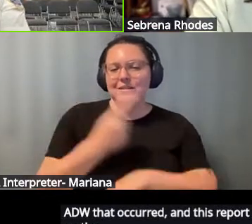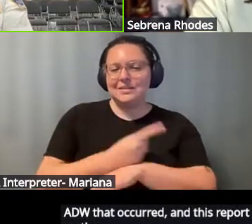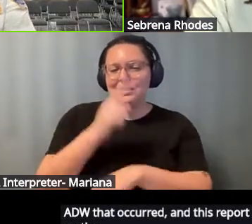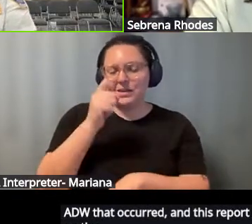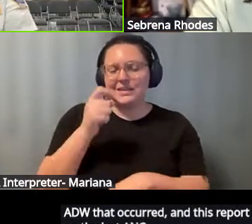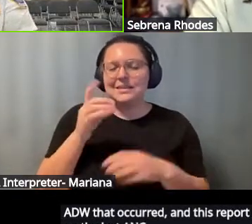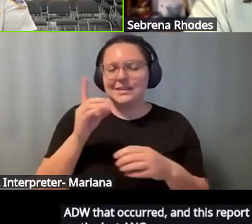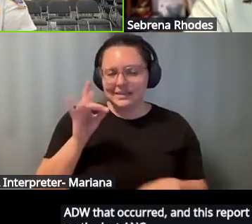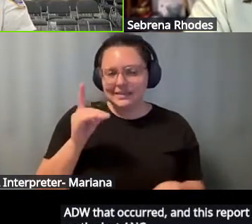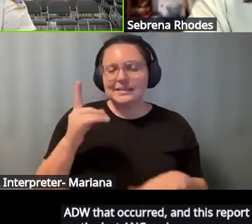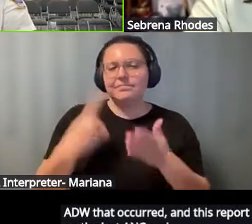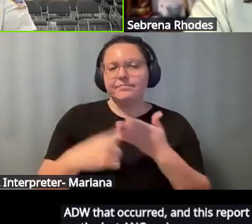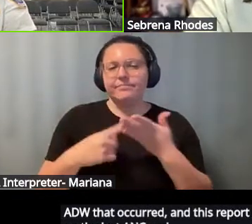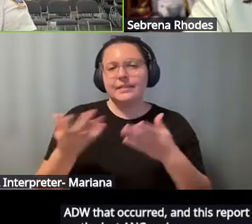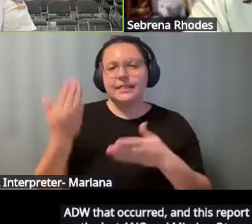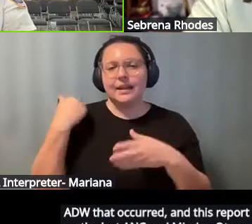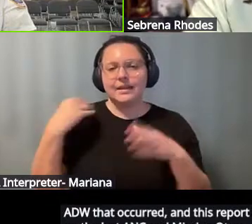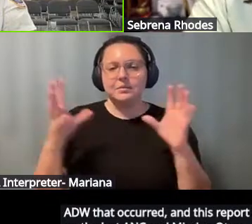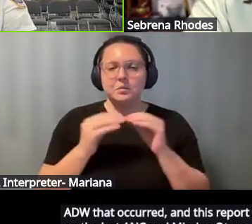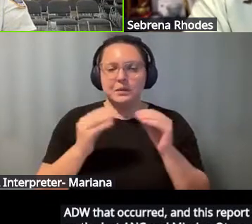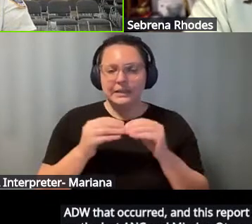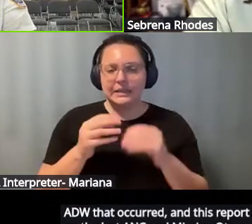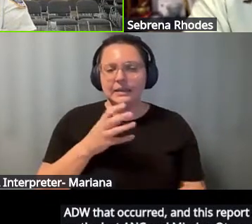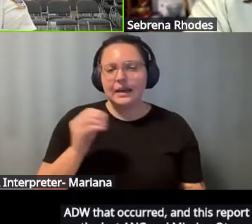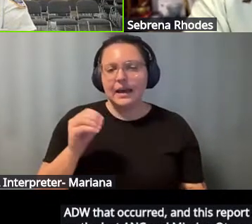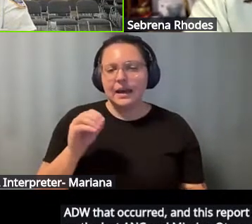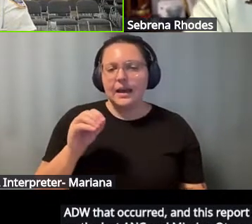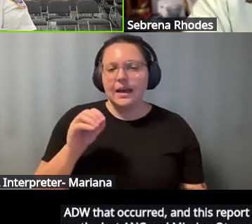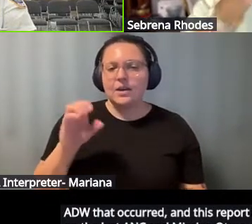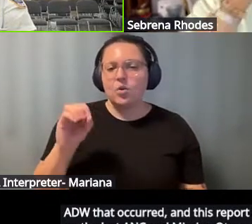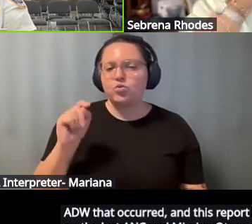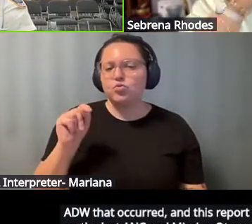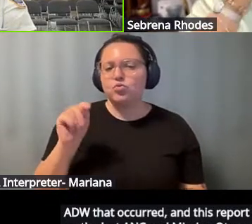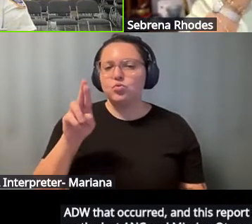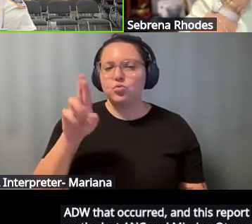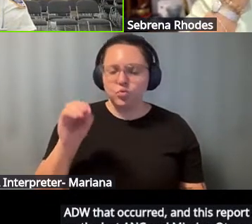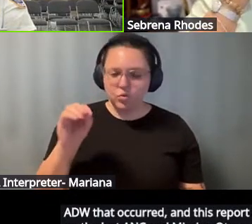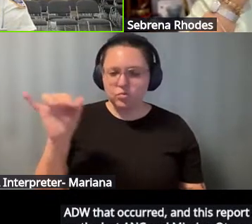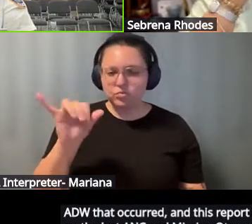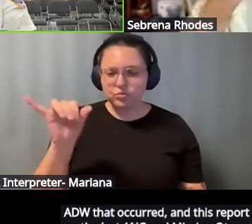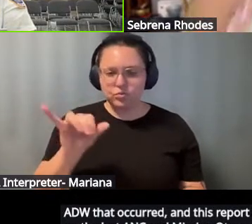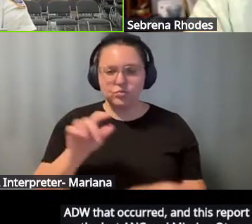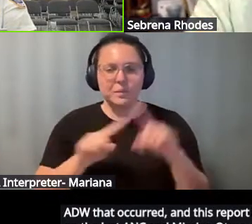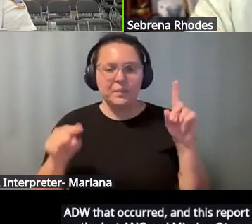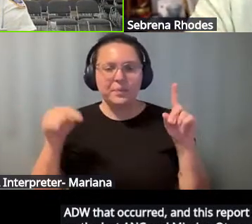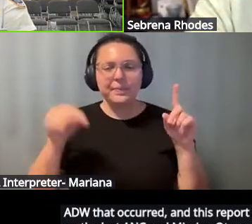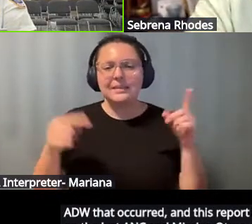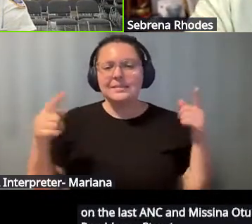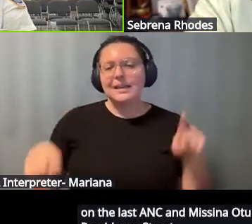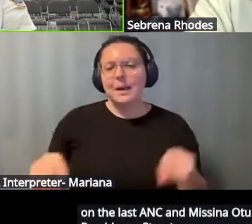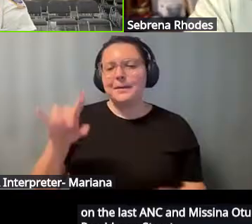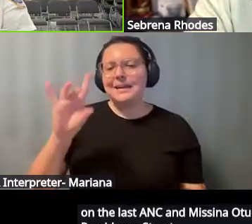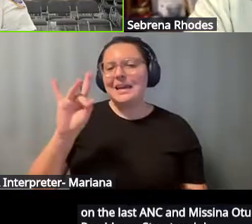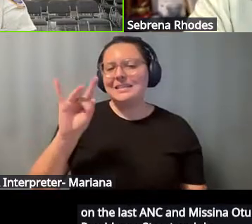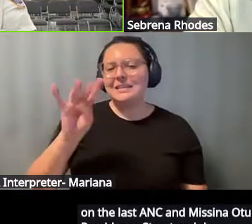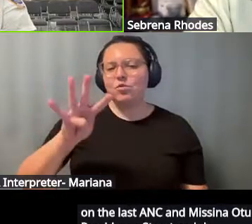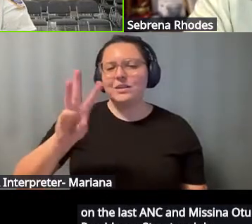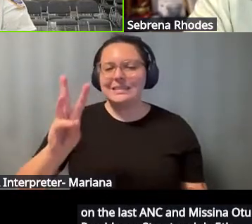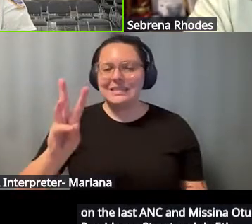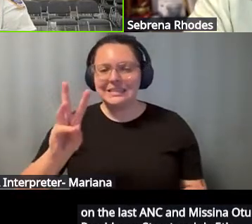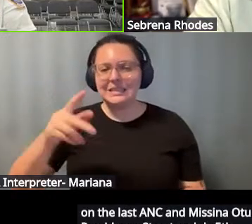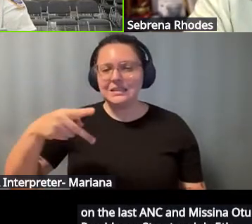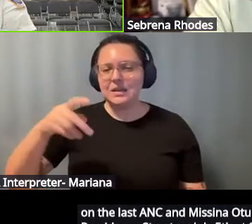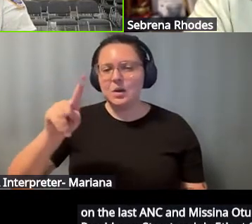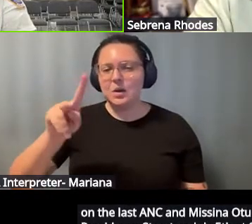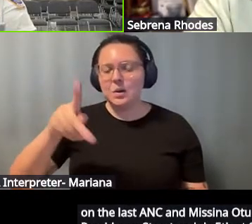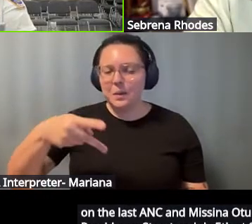and Lieutenant Otero did as well. But this one was at 1846 Providence Street on July 5th at 0900